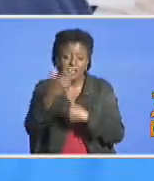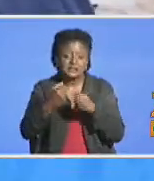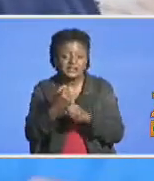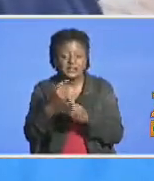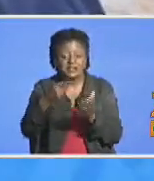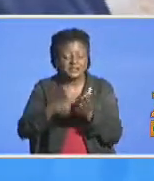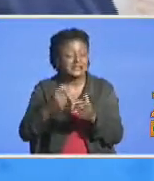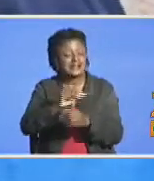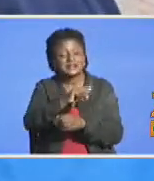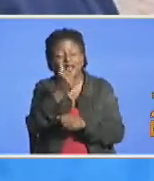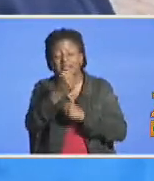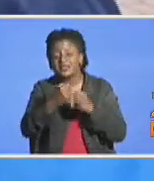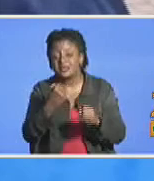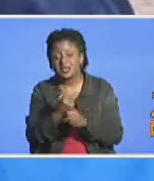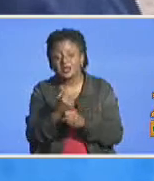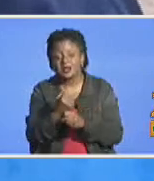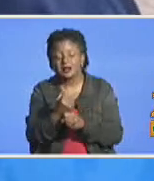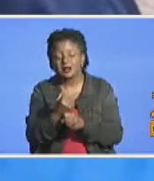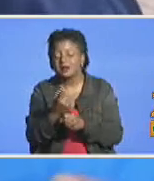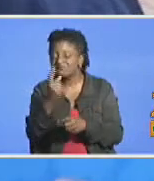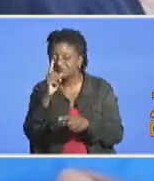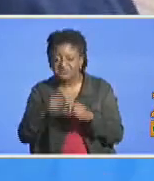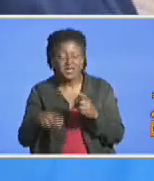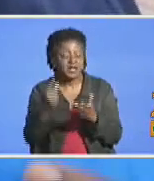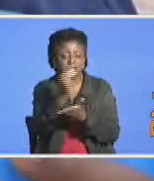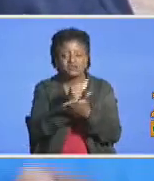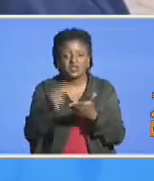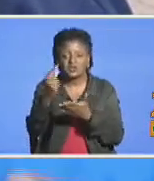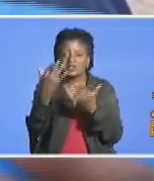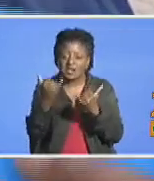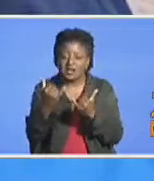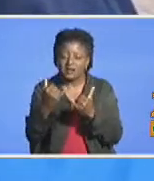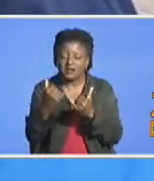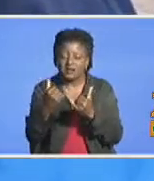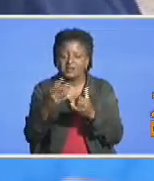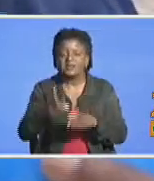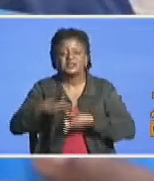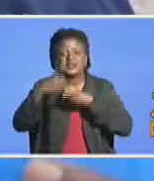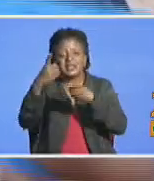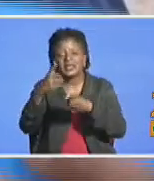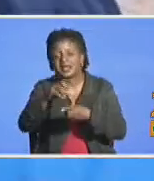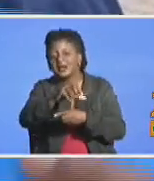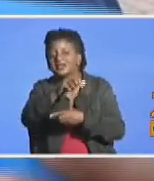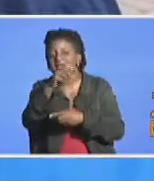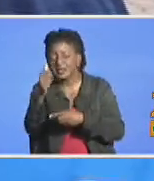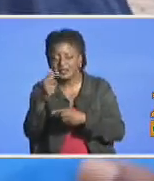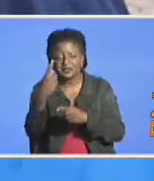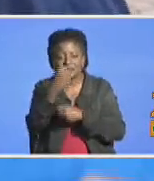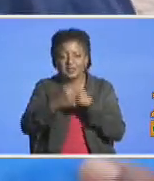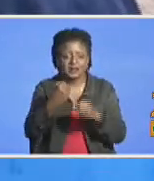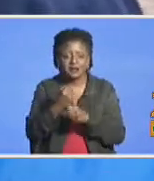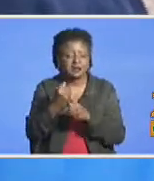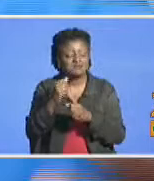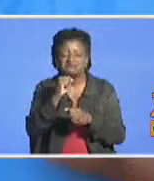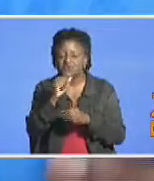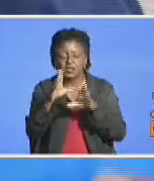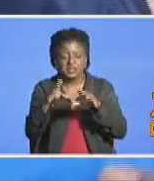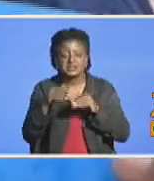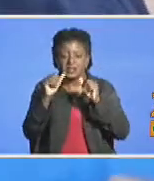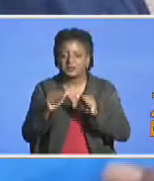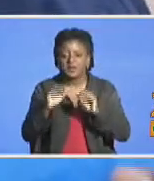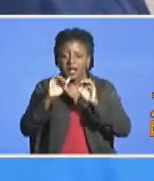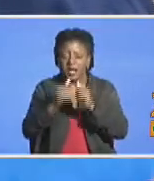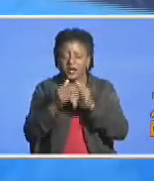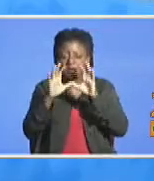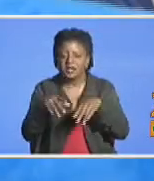not have graduated. Now they're thinking of pushing us back another year, which is unacceptable. How can you cry about a nursing shortage when you have